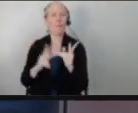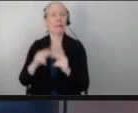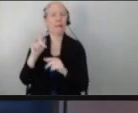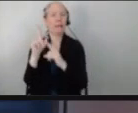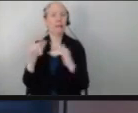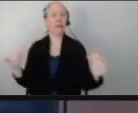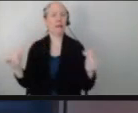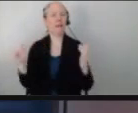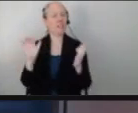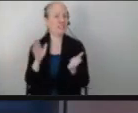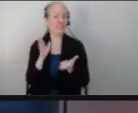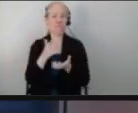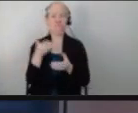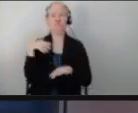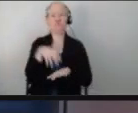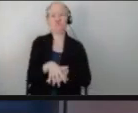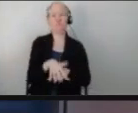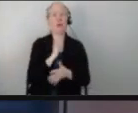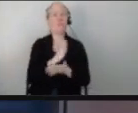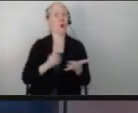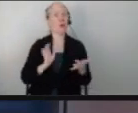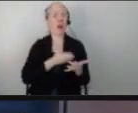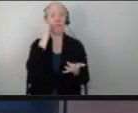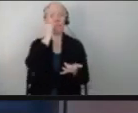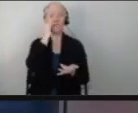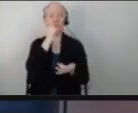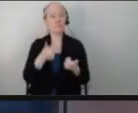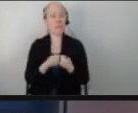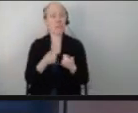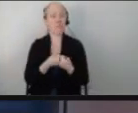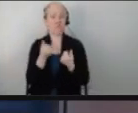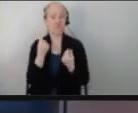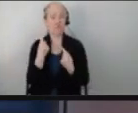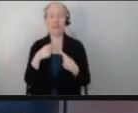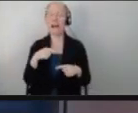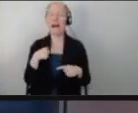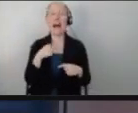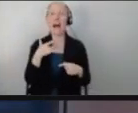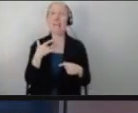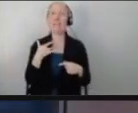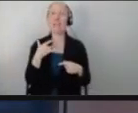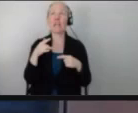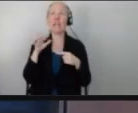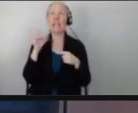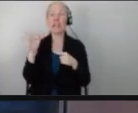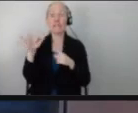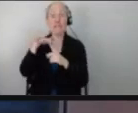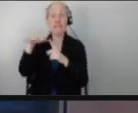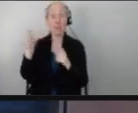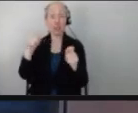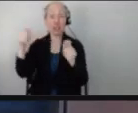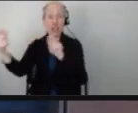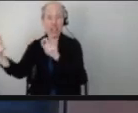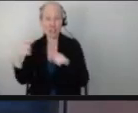part of the game. So I don't see it as being more different because that's my status